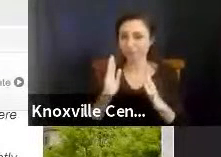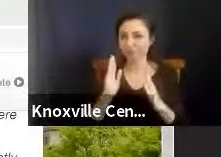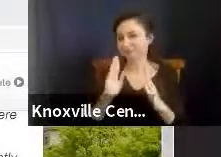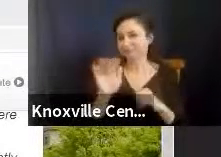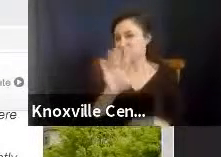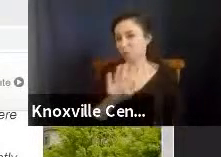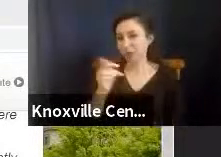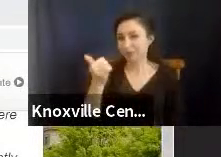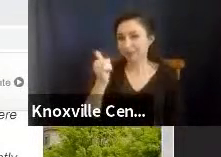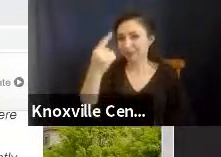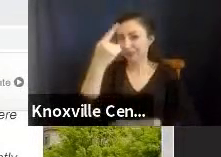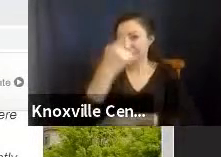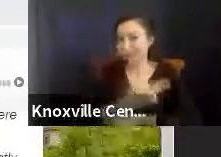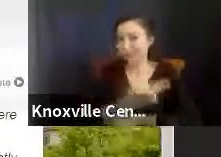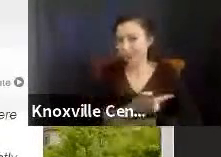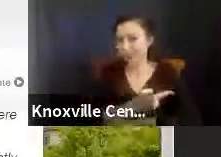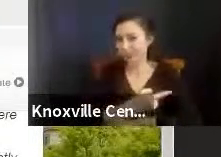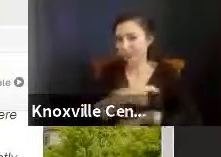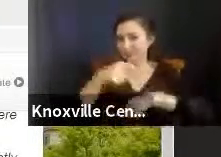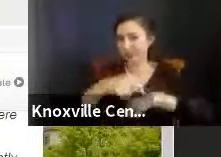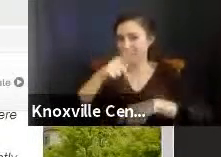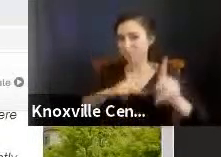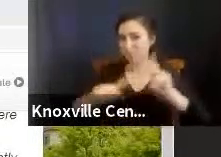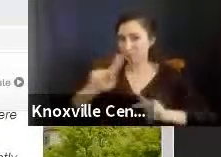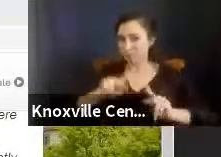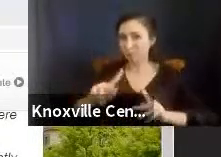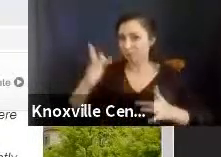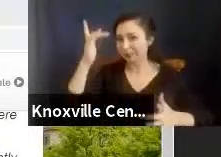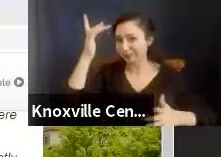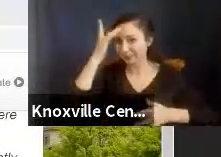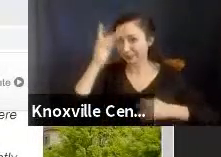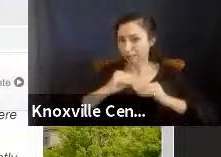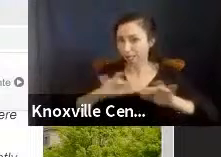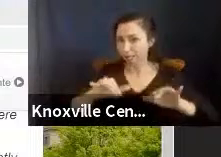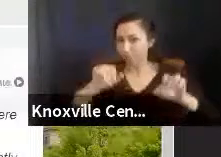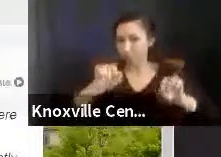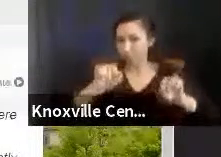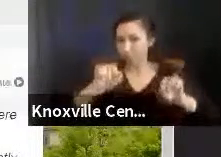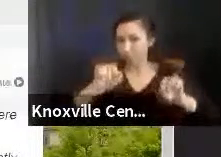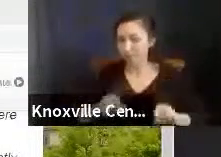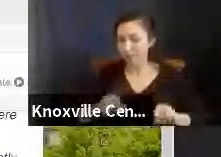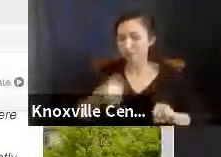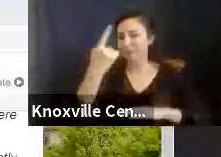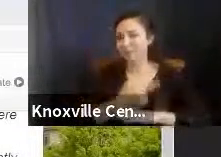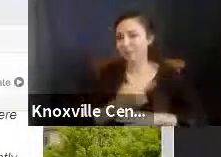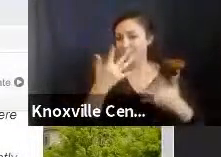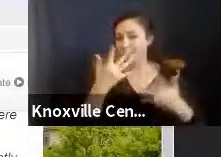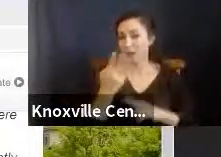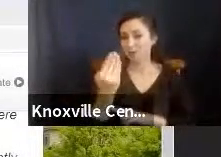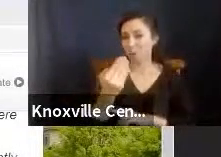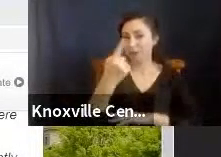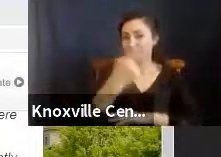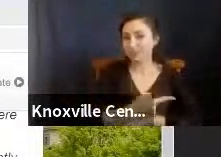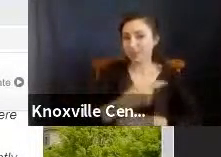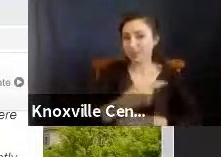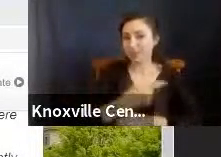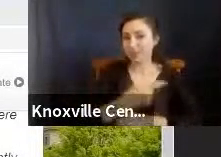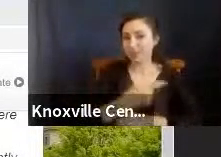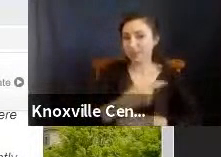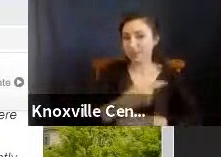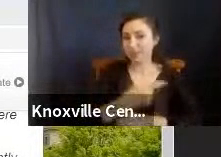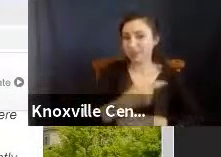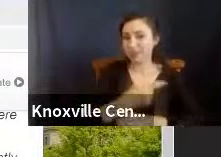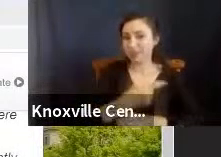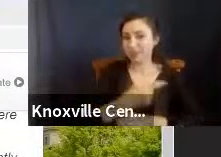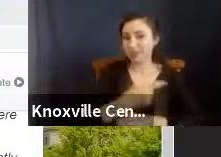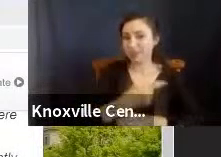people are infectious and people are considered recovered. And so the state chose 14 days to be sure we capture all those folks.